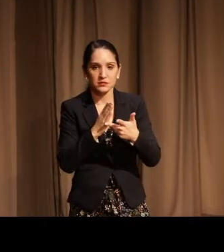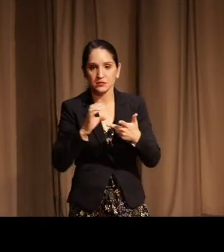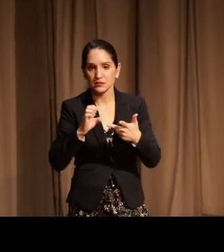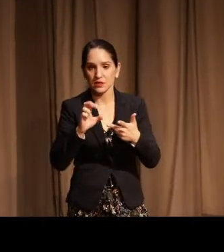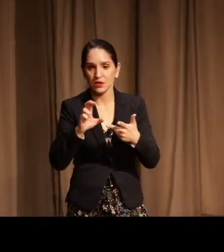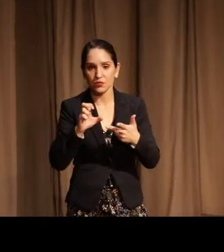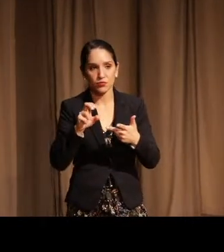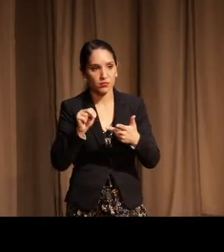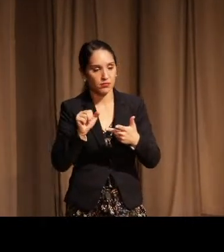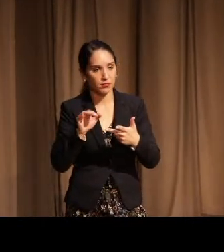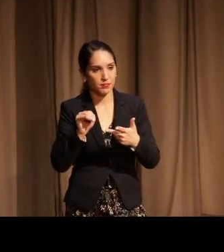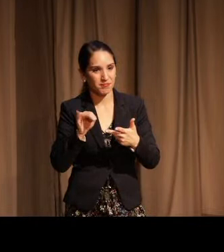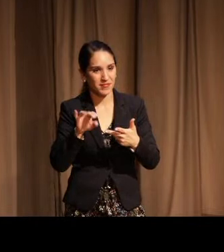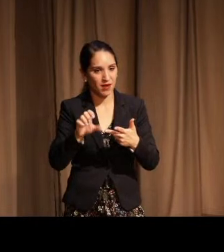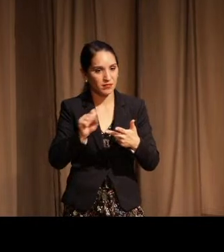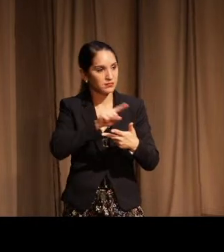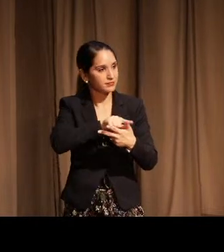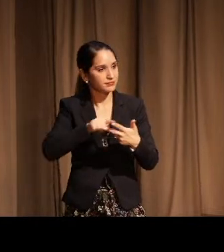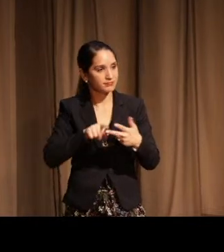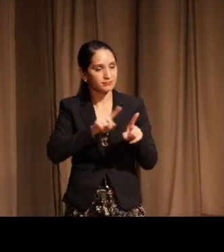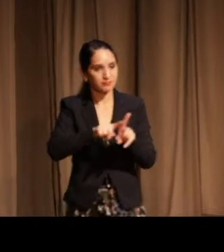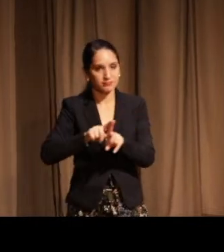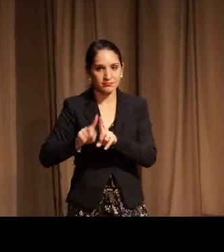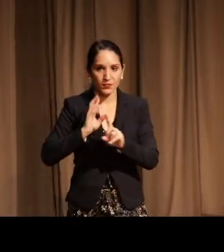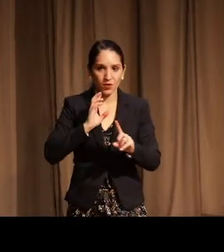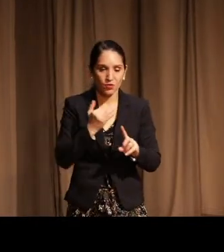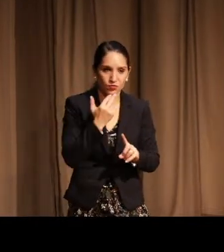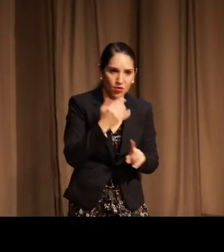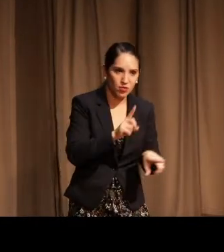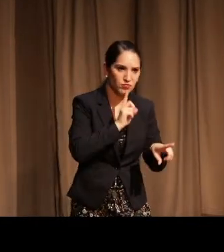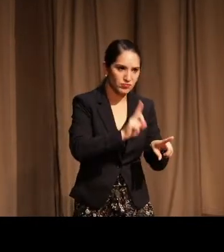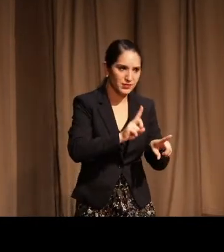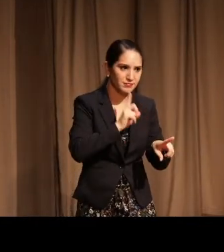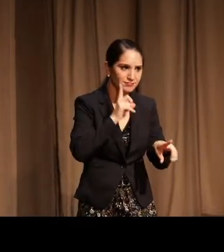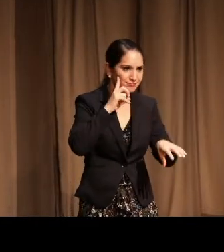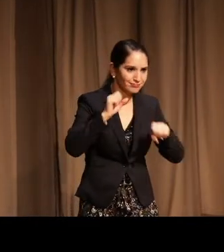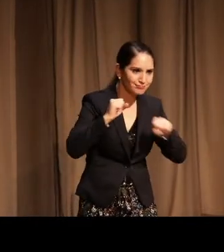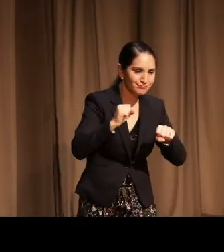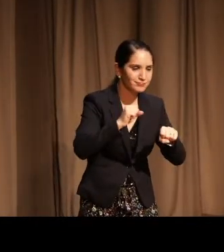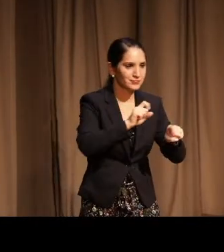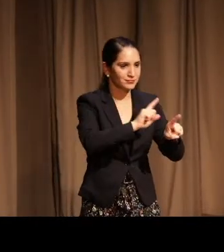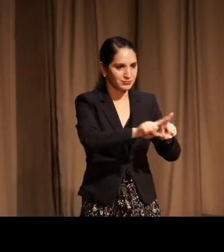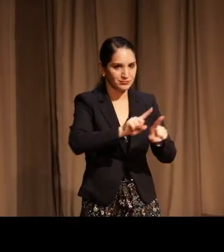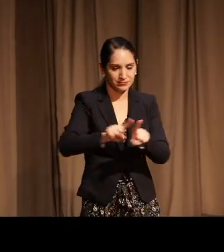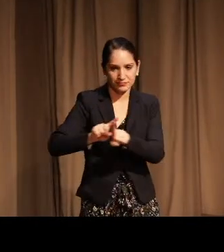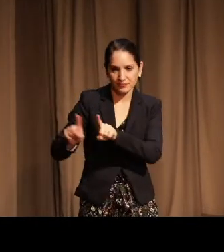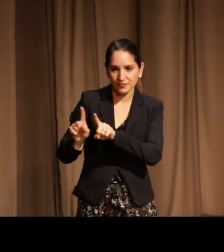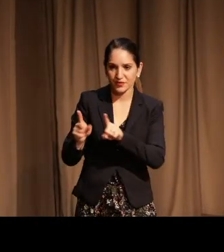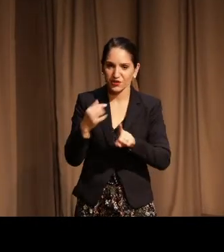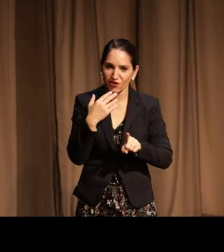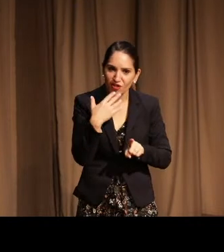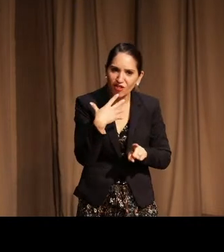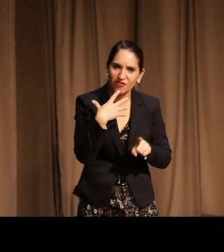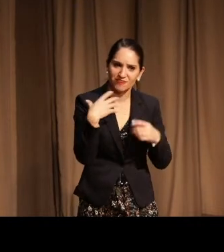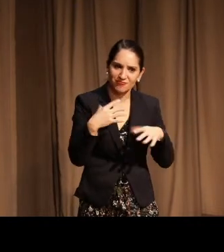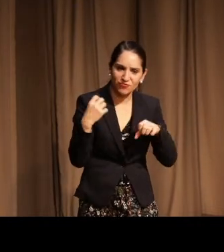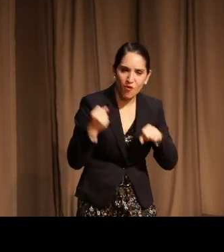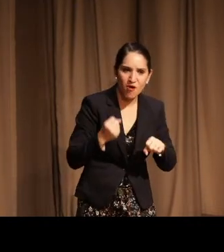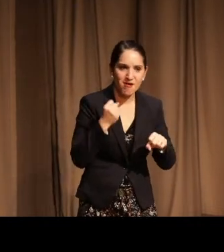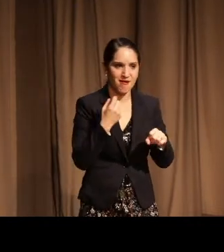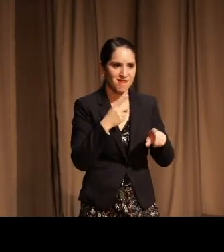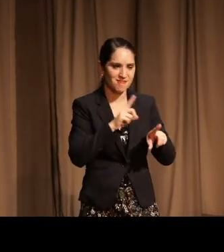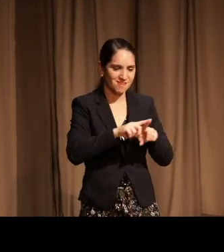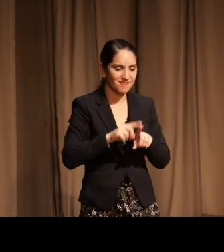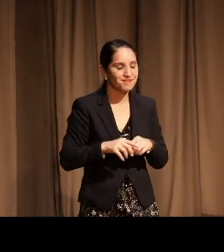muted, but they're still like the colors are so different and has a strong, colorful palette. So just